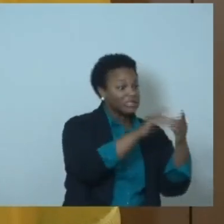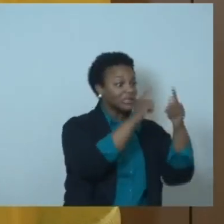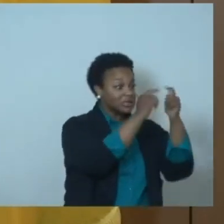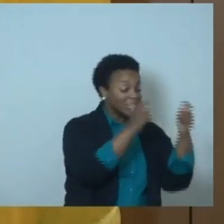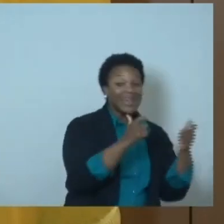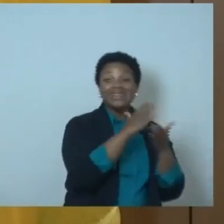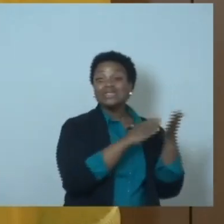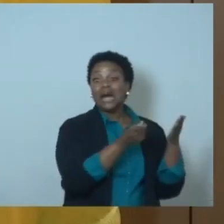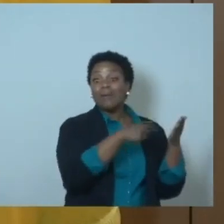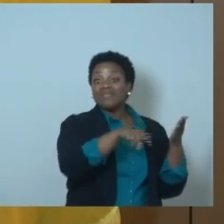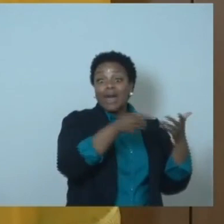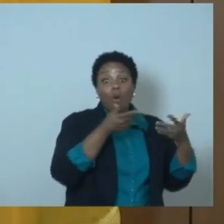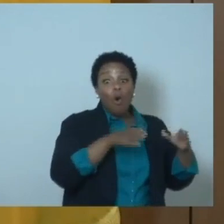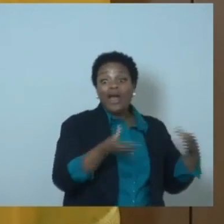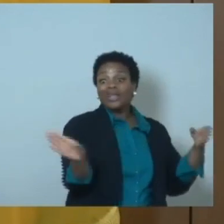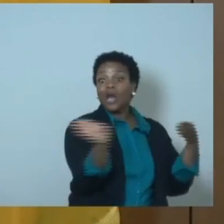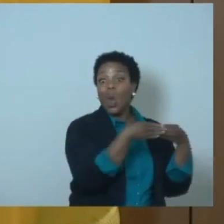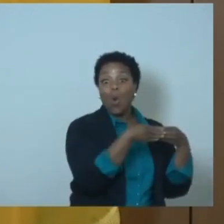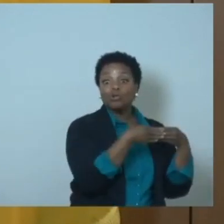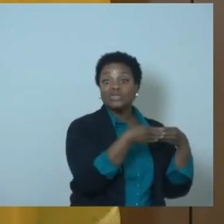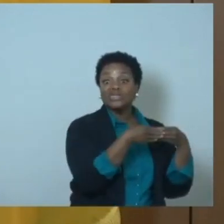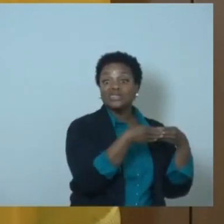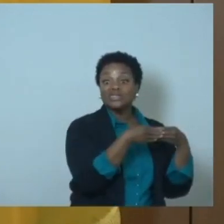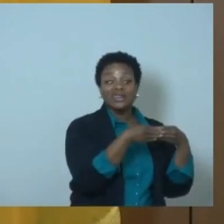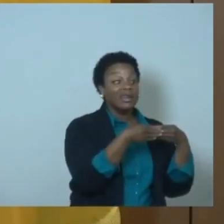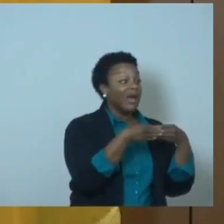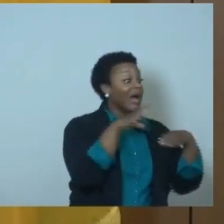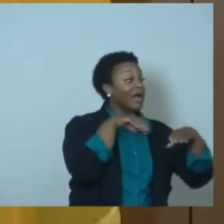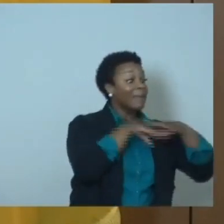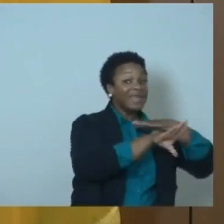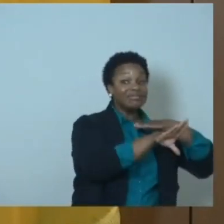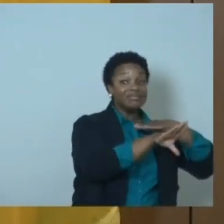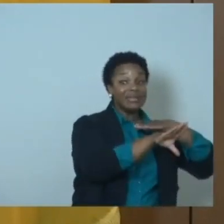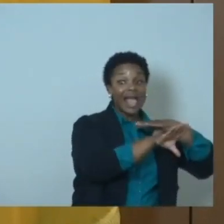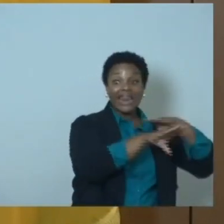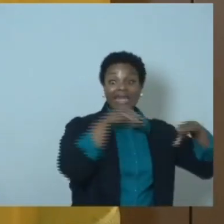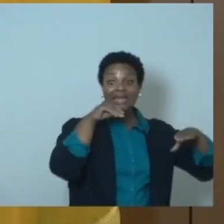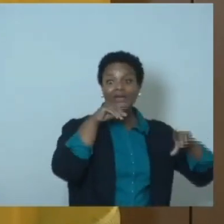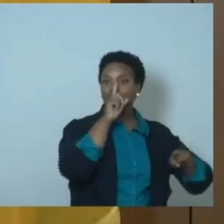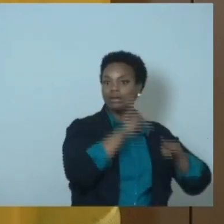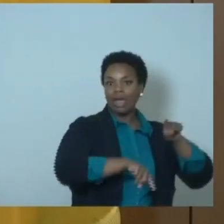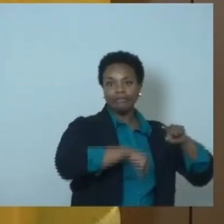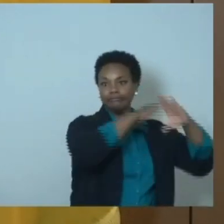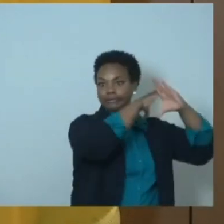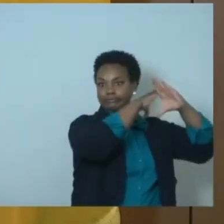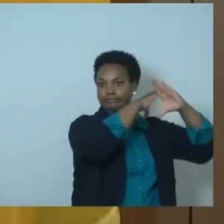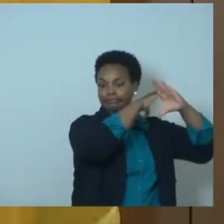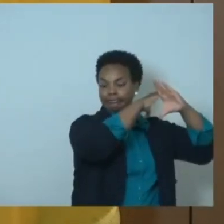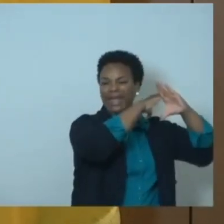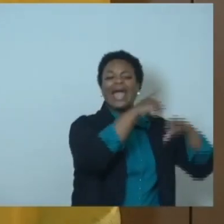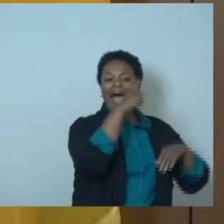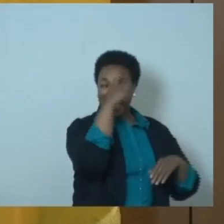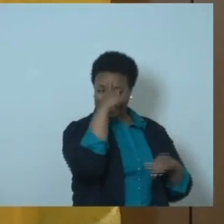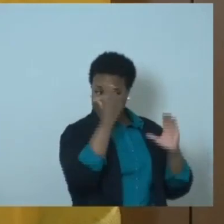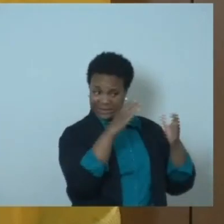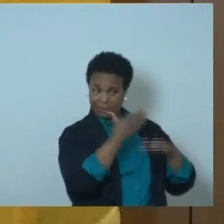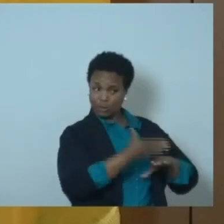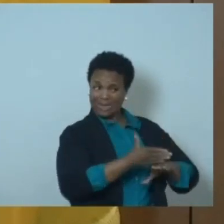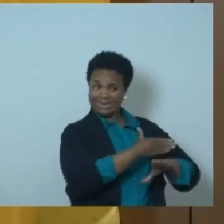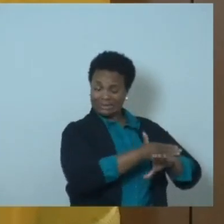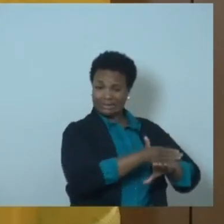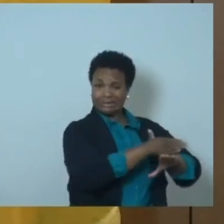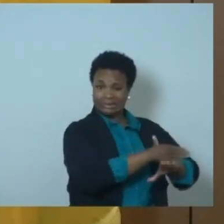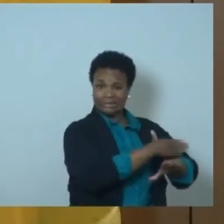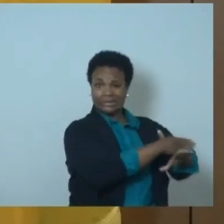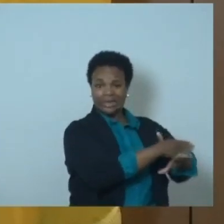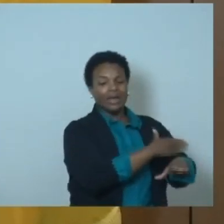down entirely, nobody in, nobody out. And I think it really did pay off because the risks are higher. I don't know that we have